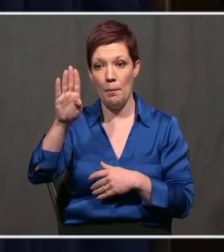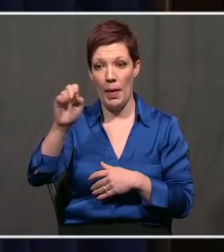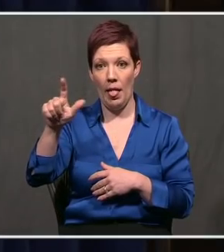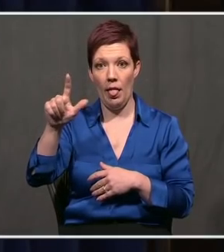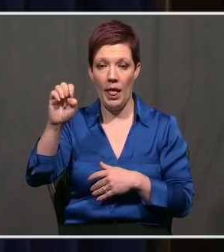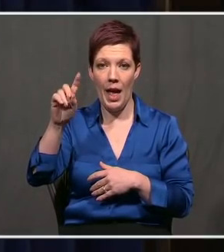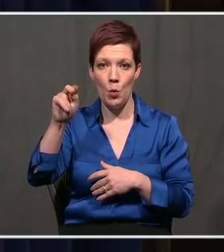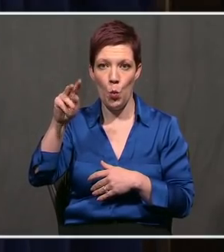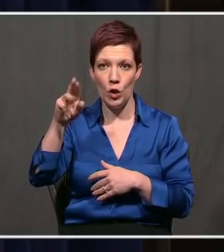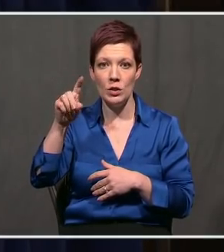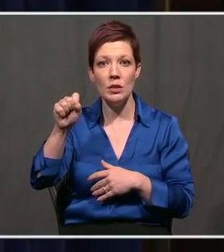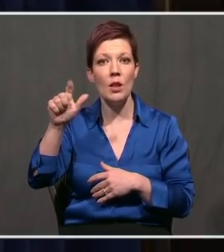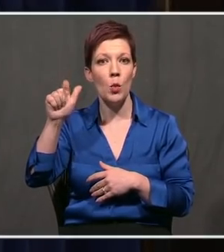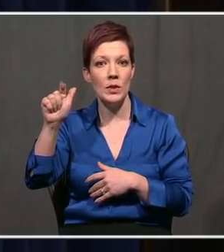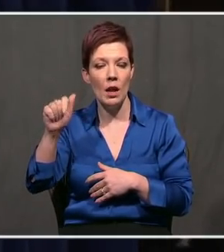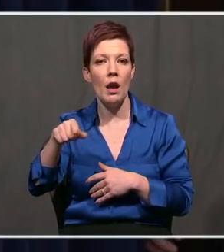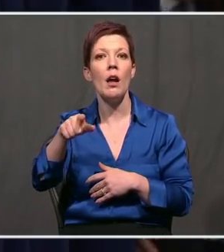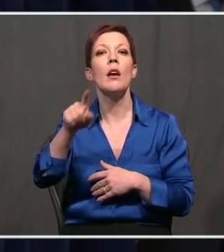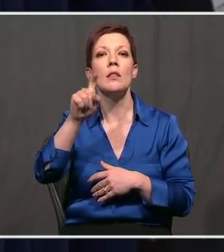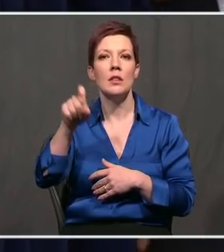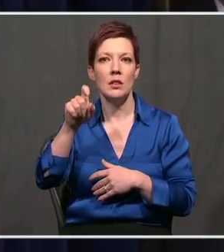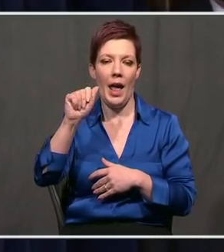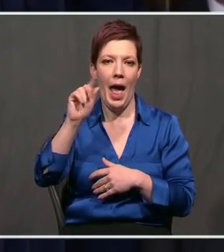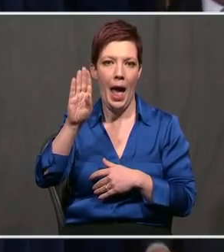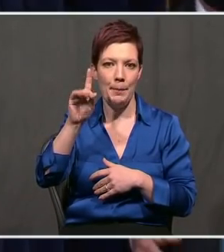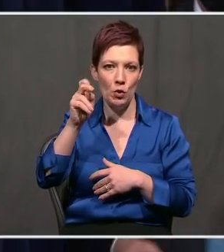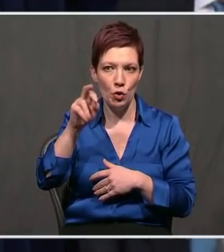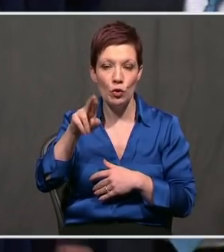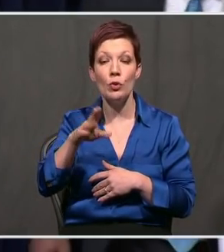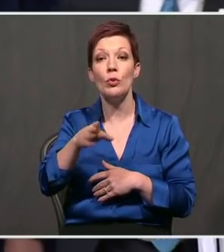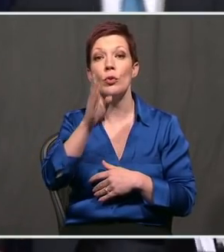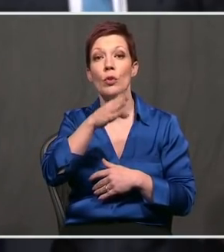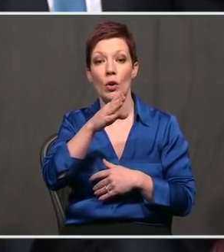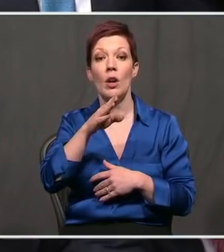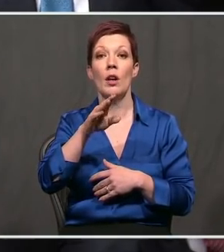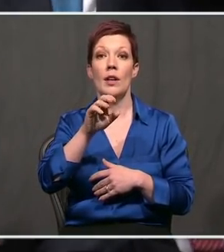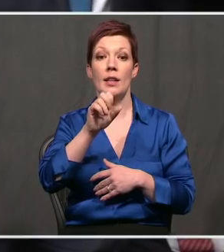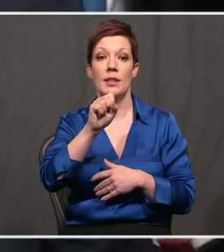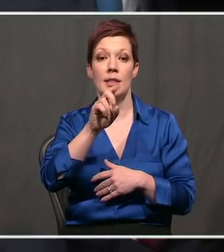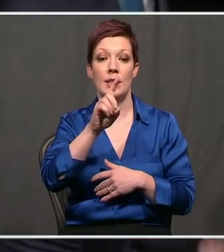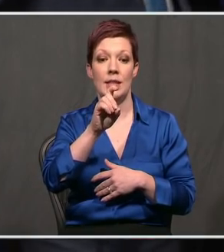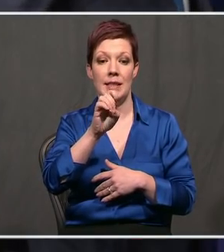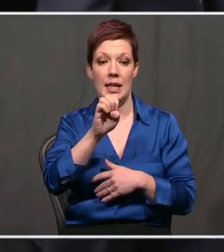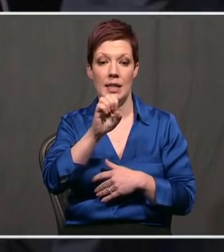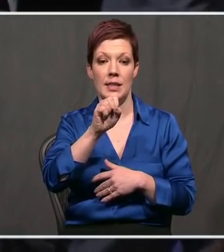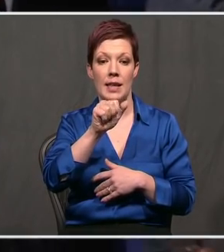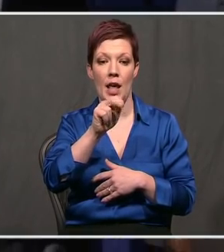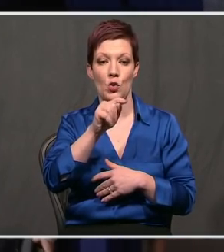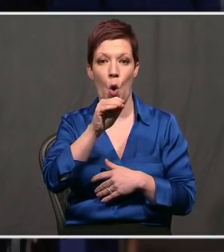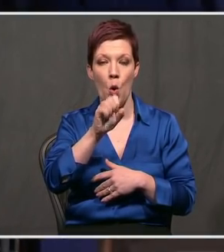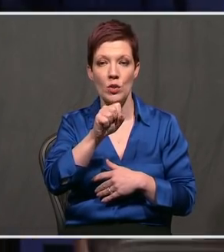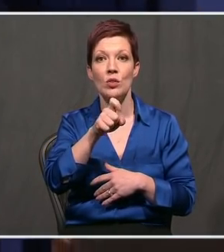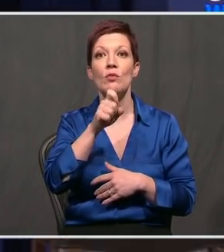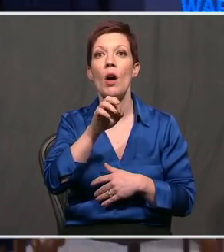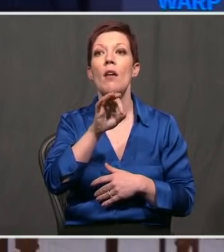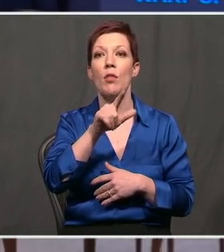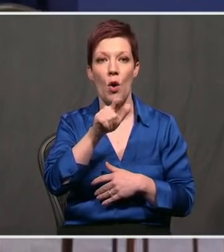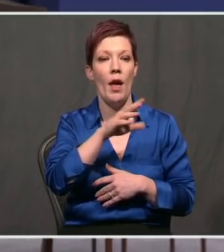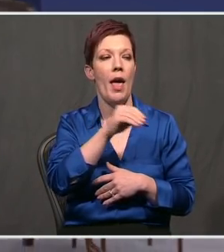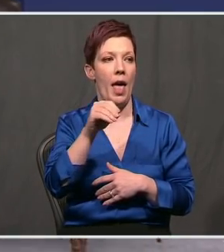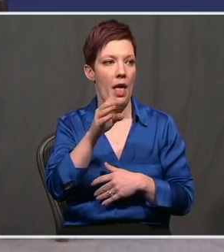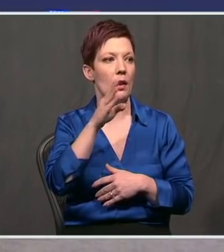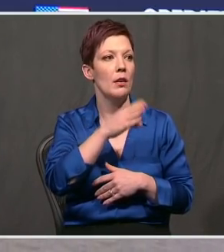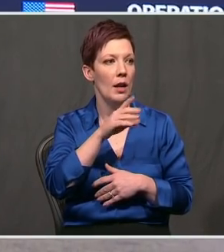Louisiana, Governor Greg Abbott from Texas, Governor Ron DeSantis from Florida, and Governor Bill Lee from Tennessee. So Secretary Azar